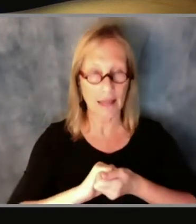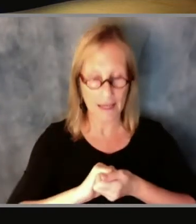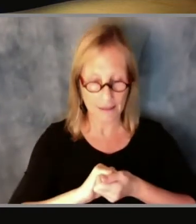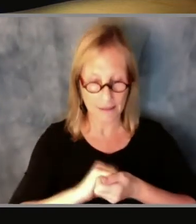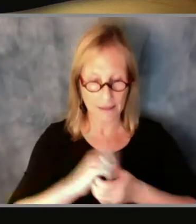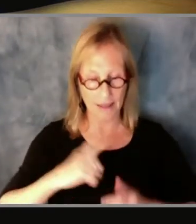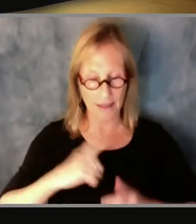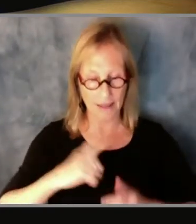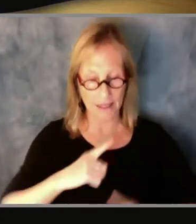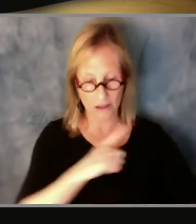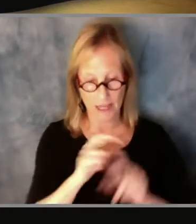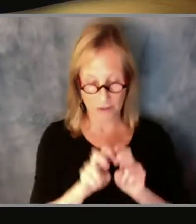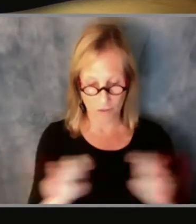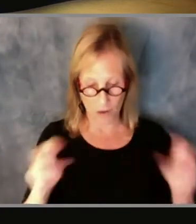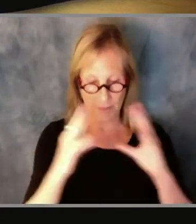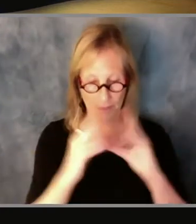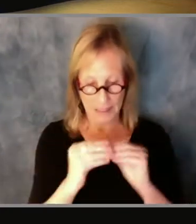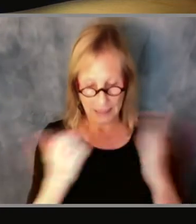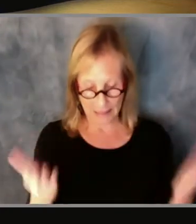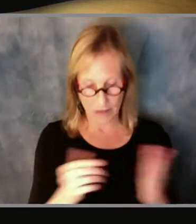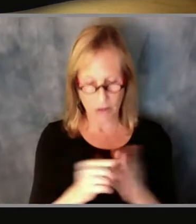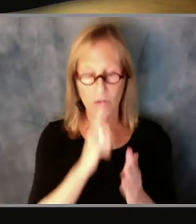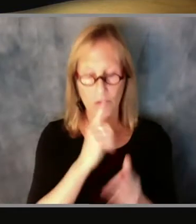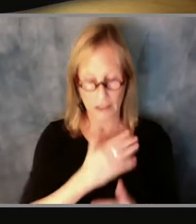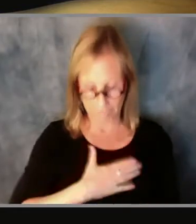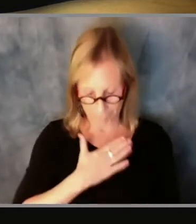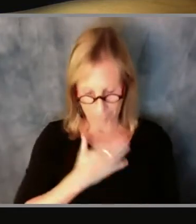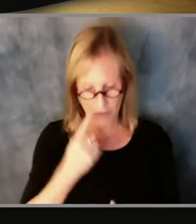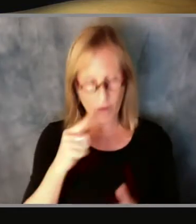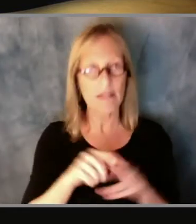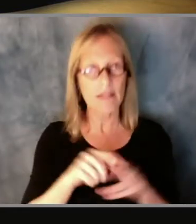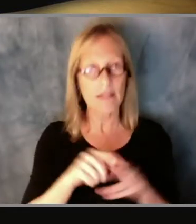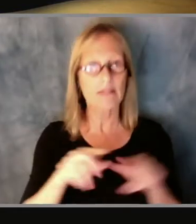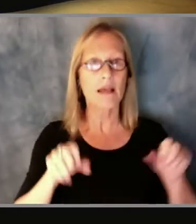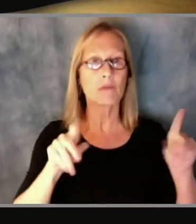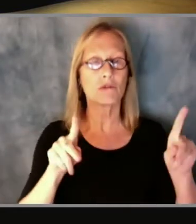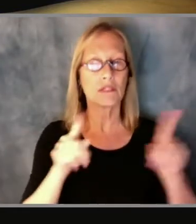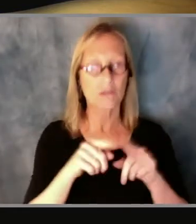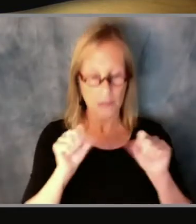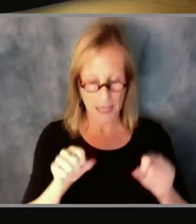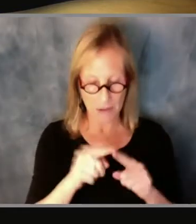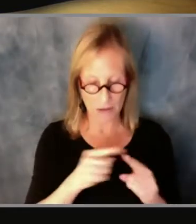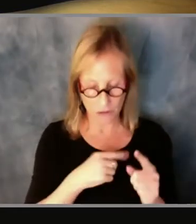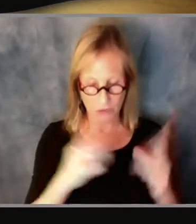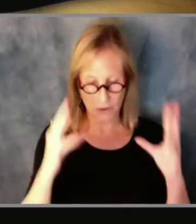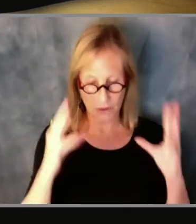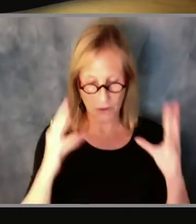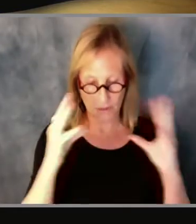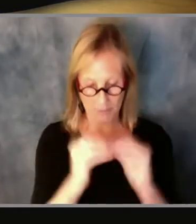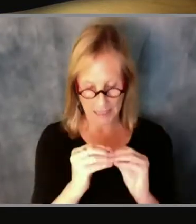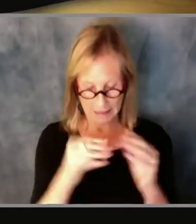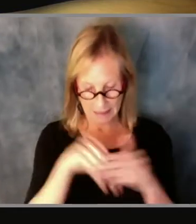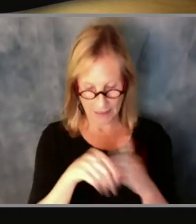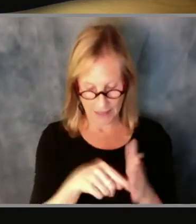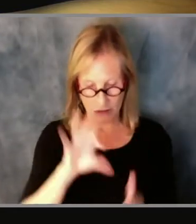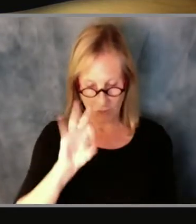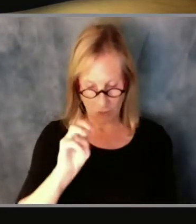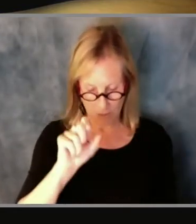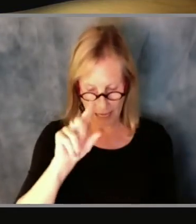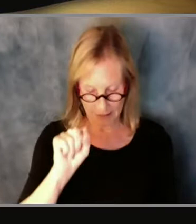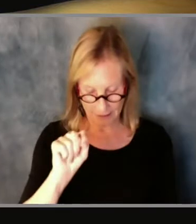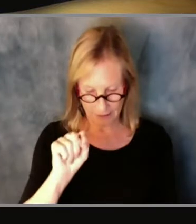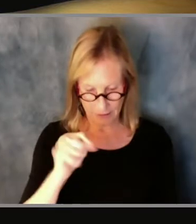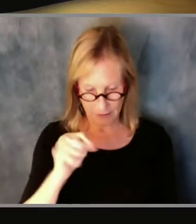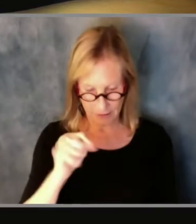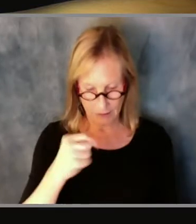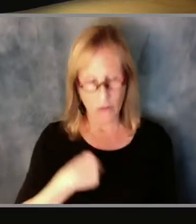forum meeting. We're indeed grateful for this opportunity and to be able to meet on this in this format. We're grateful